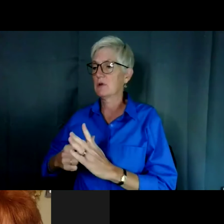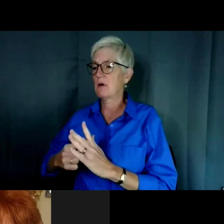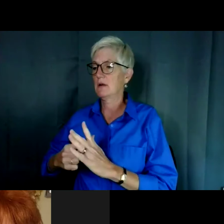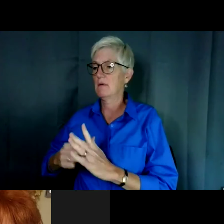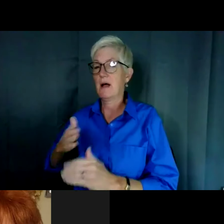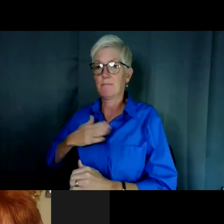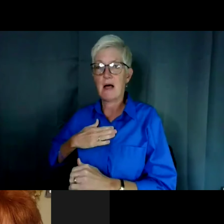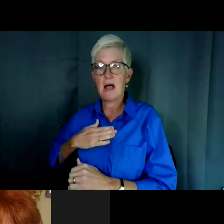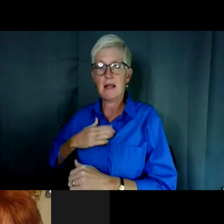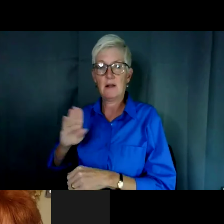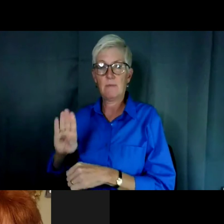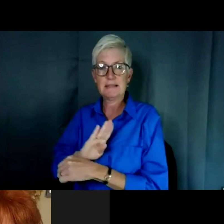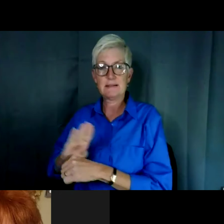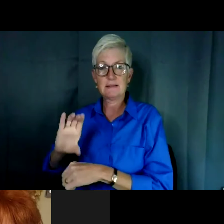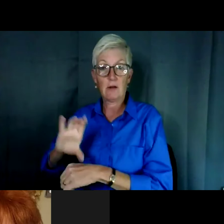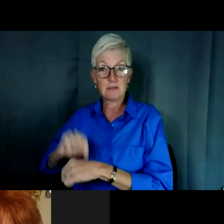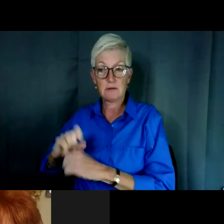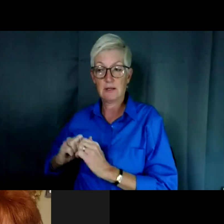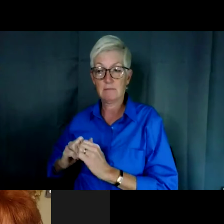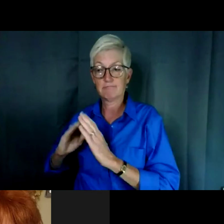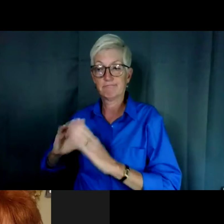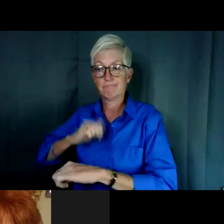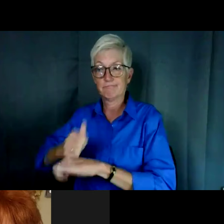business, helping other people